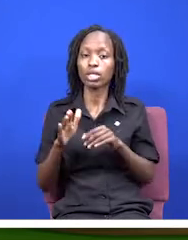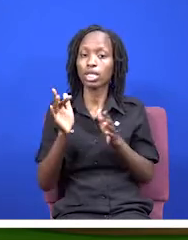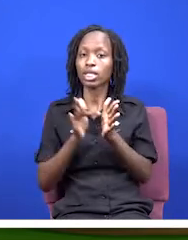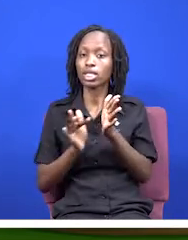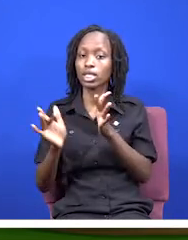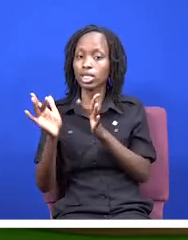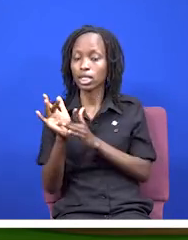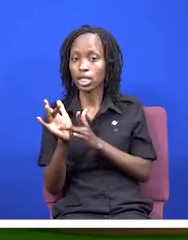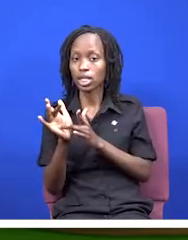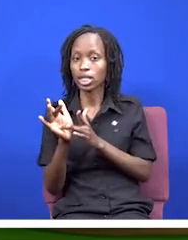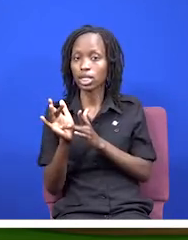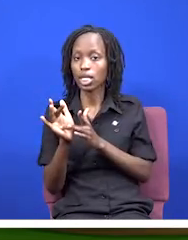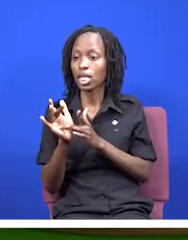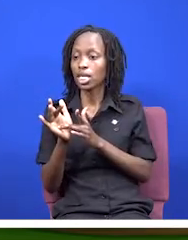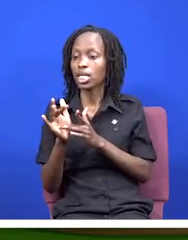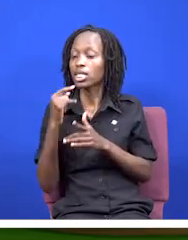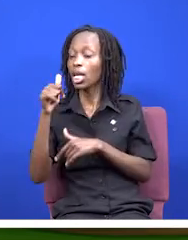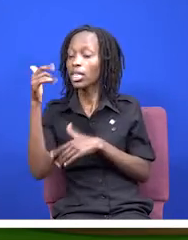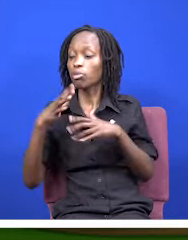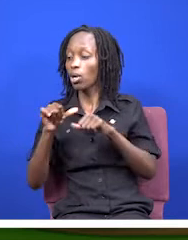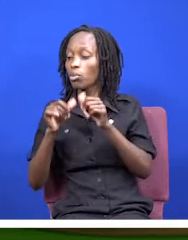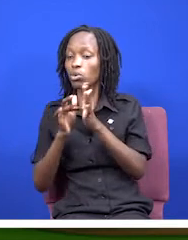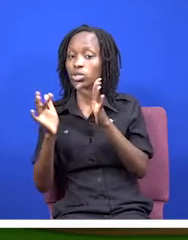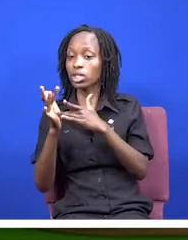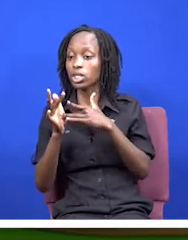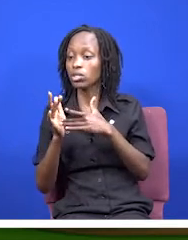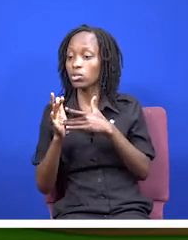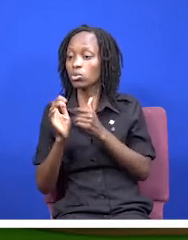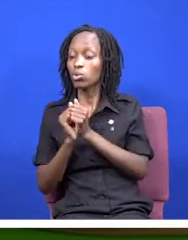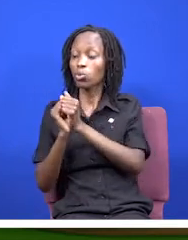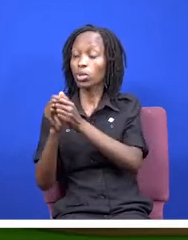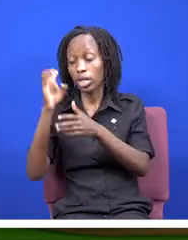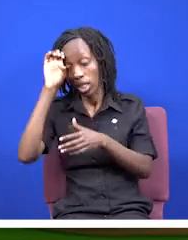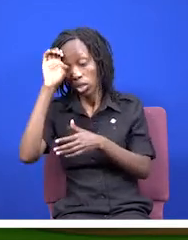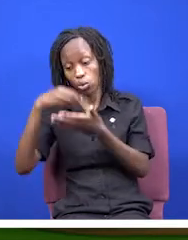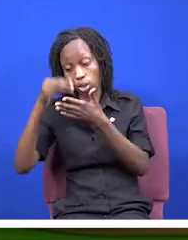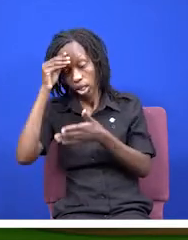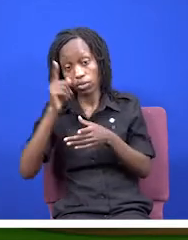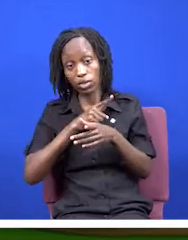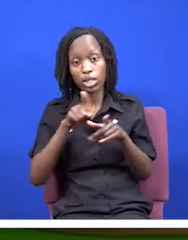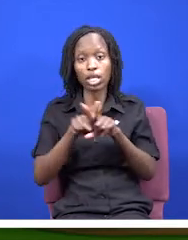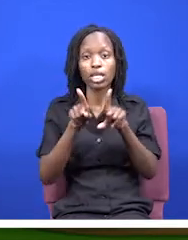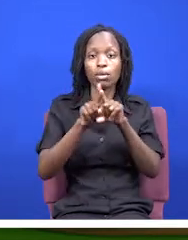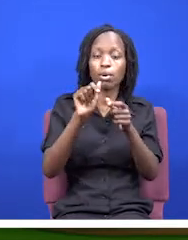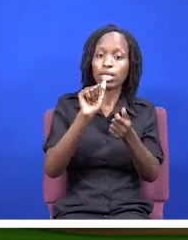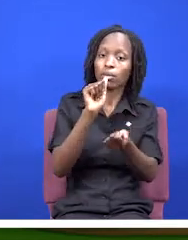God and Jesus using the education that we have learned, just like